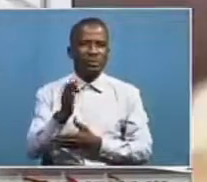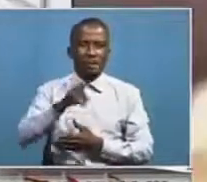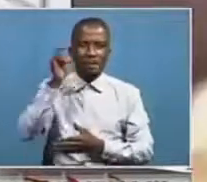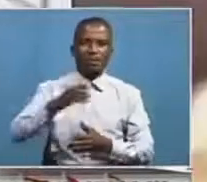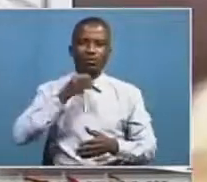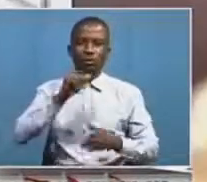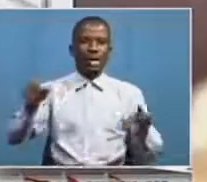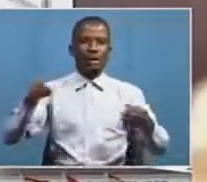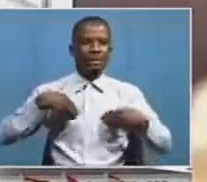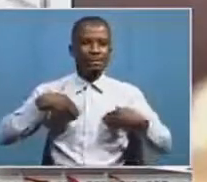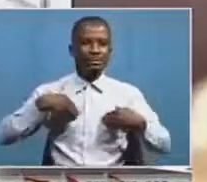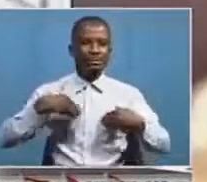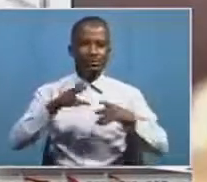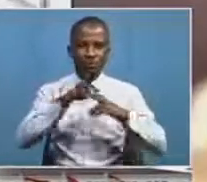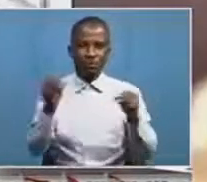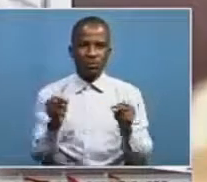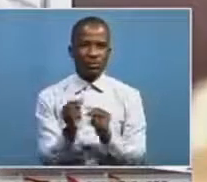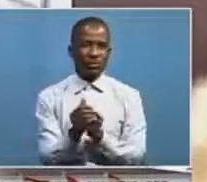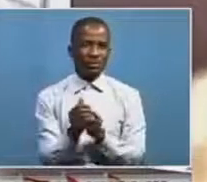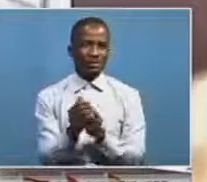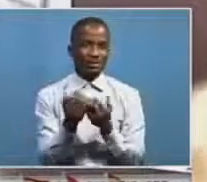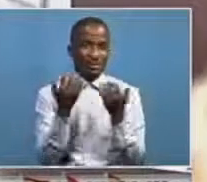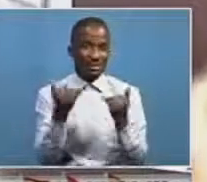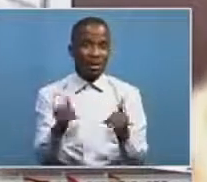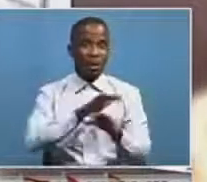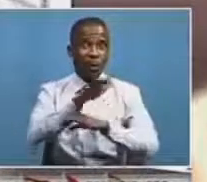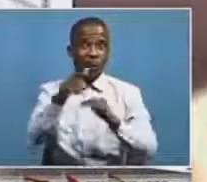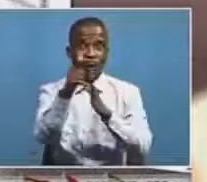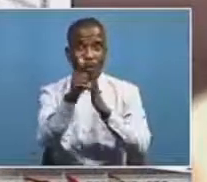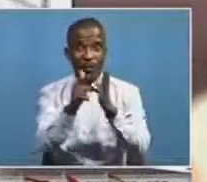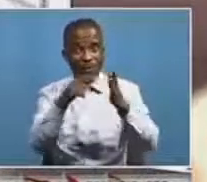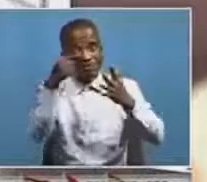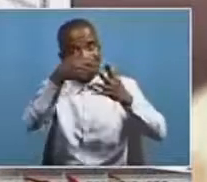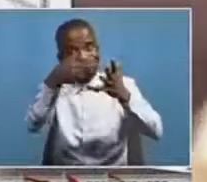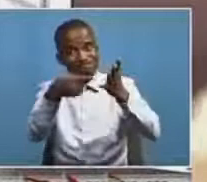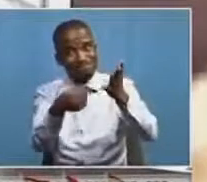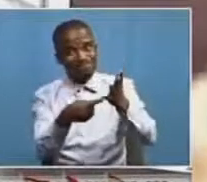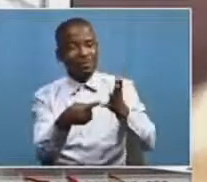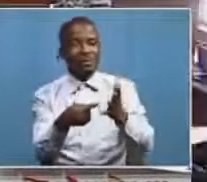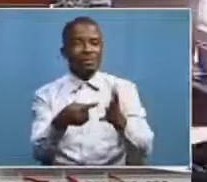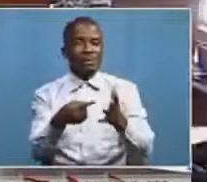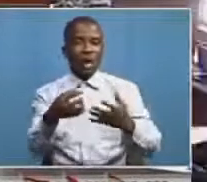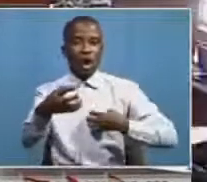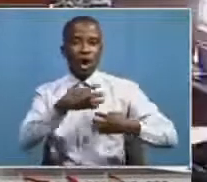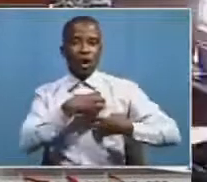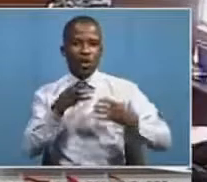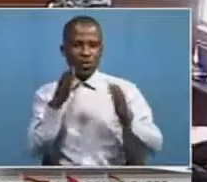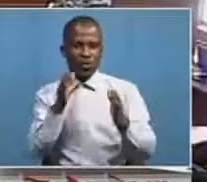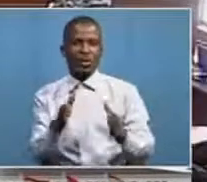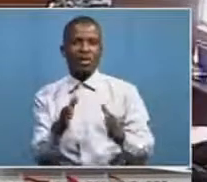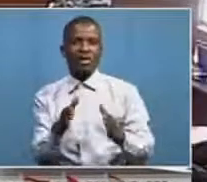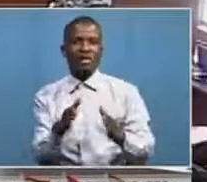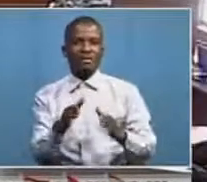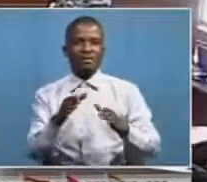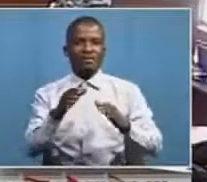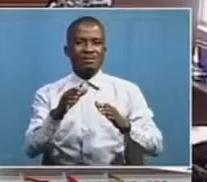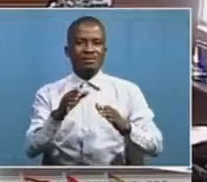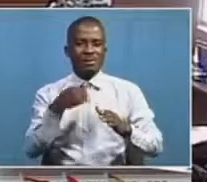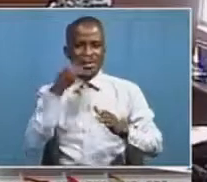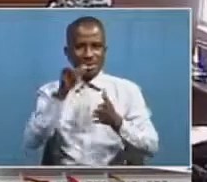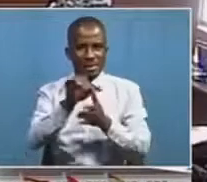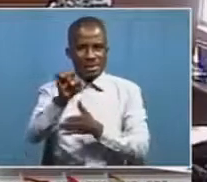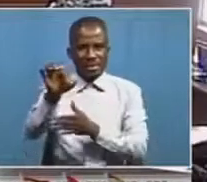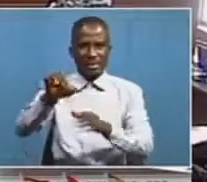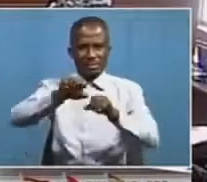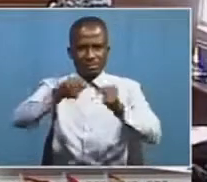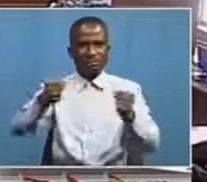and of no effect whatsoever. These articles of the Constitution mentioned in petitioner's petition are those allegedly violated, for which